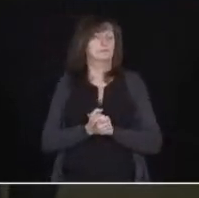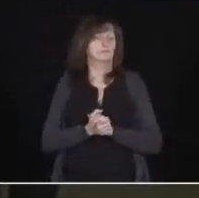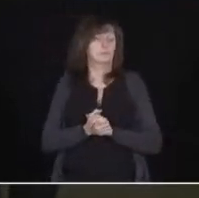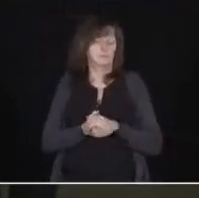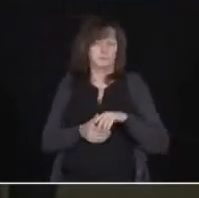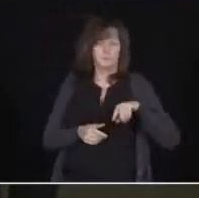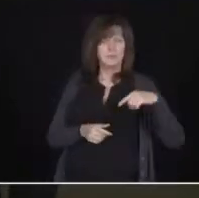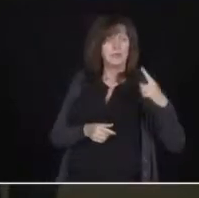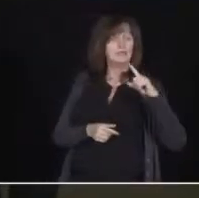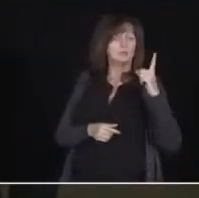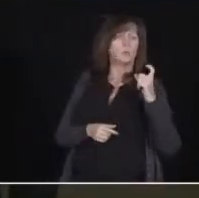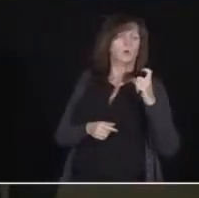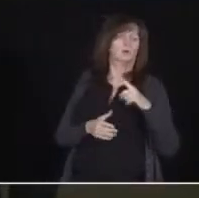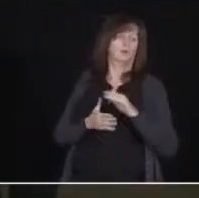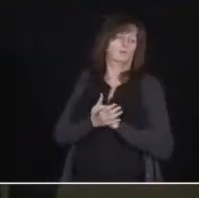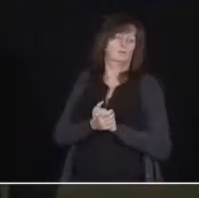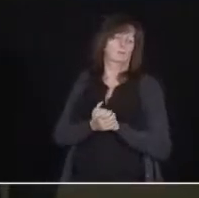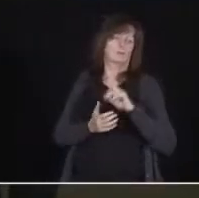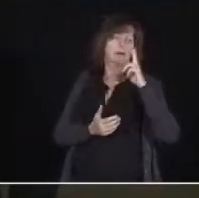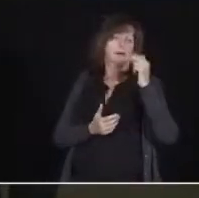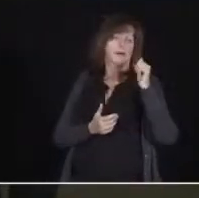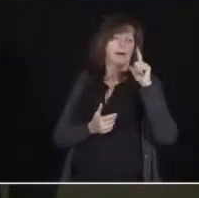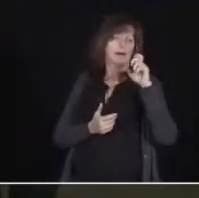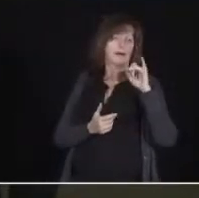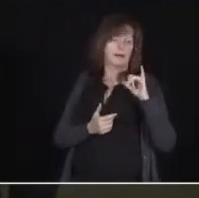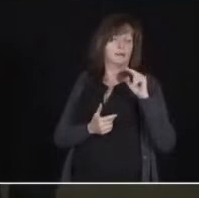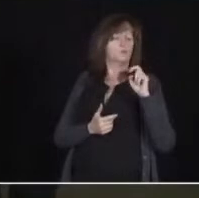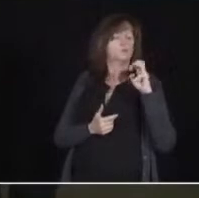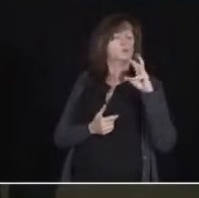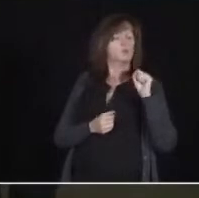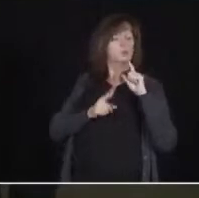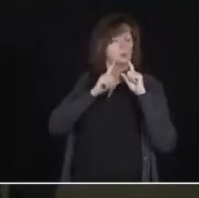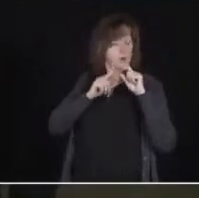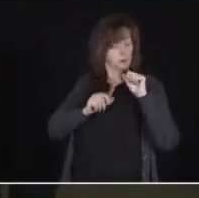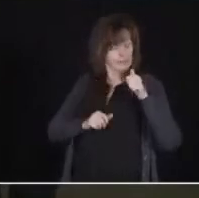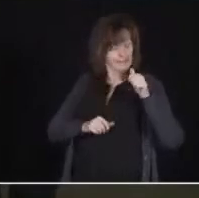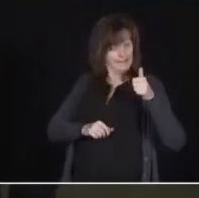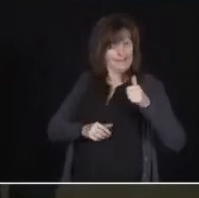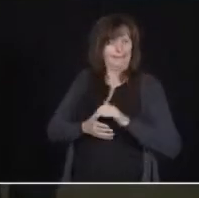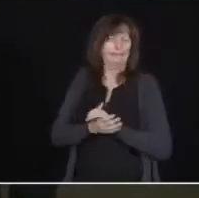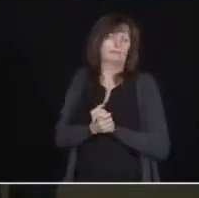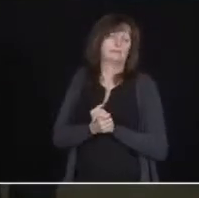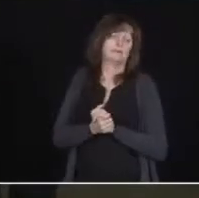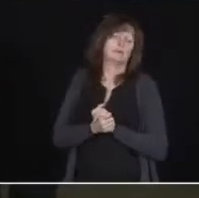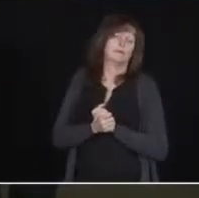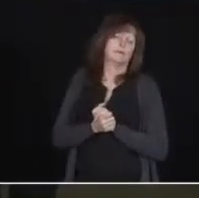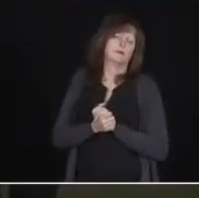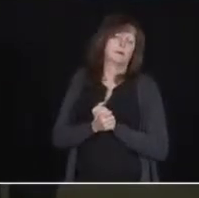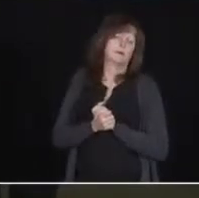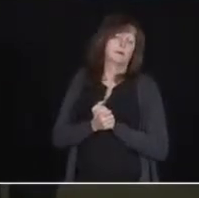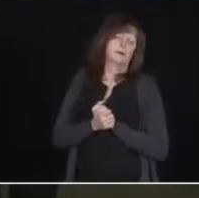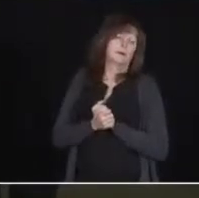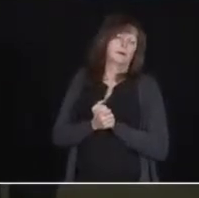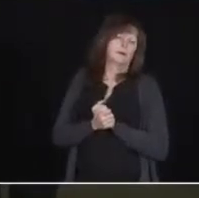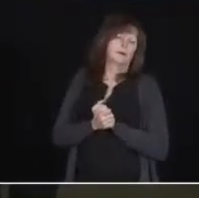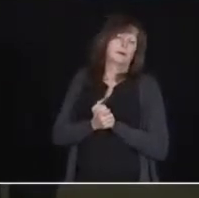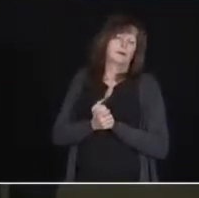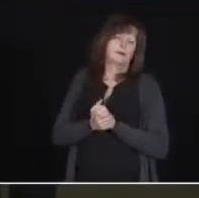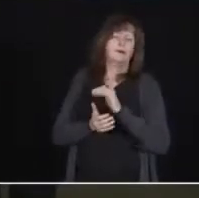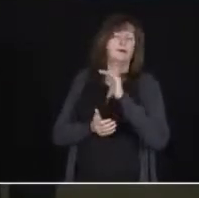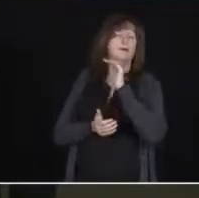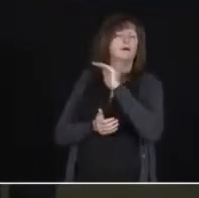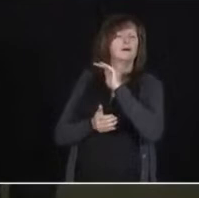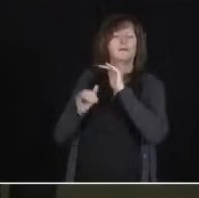Talk 1010. Please go ahead. Thank you very much. Hi, Haley. How you doing? We wanted to ask you about the pilot program just announced